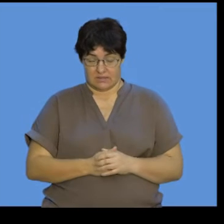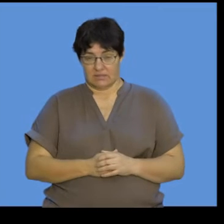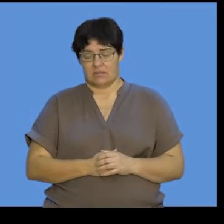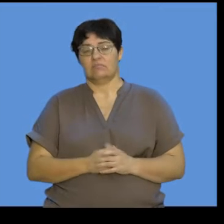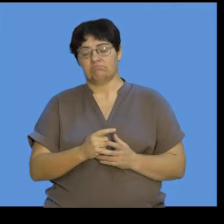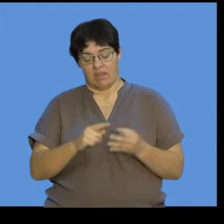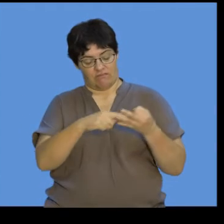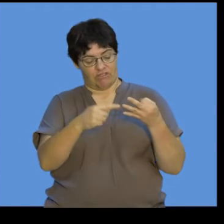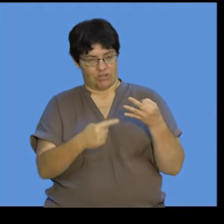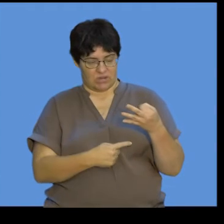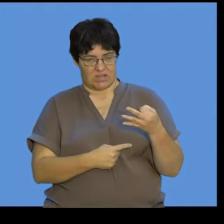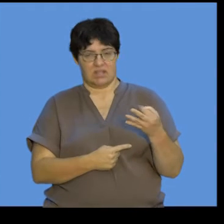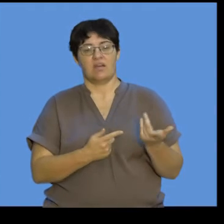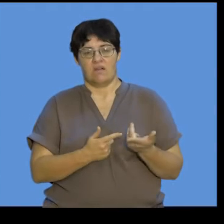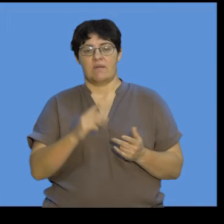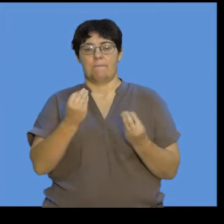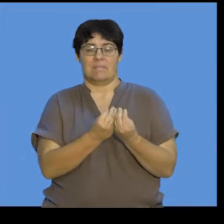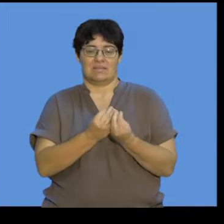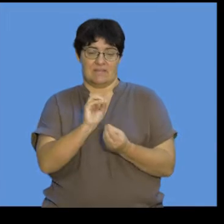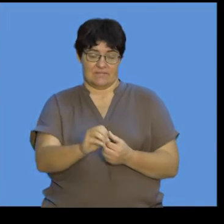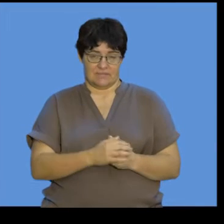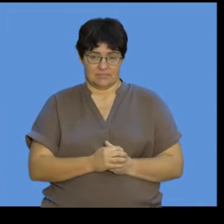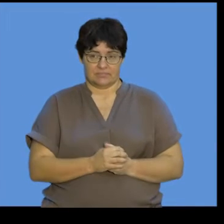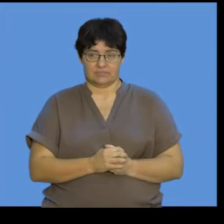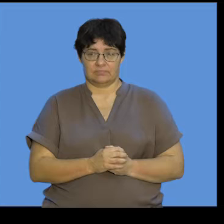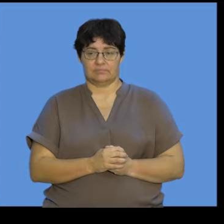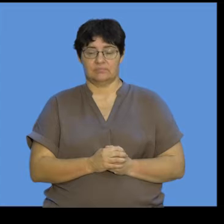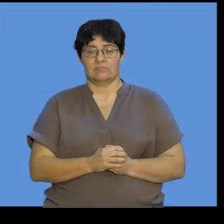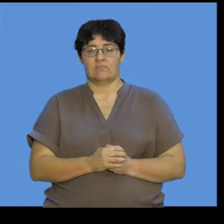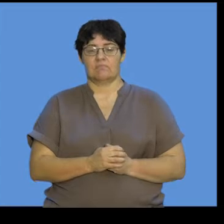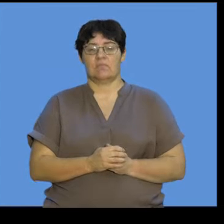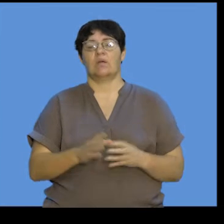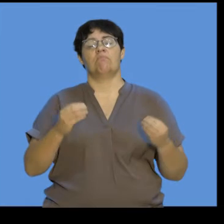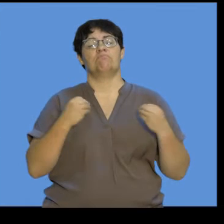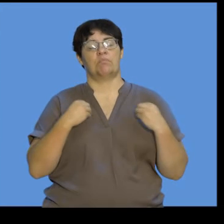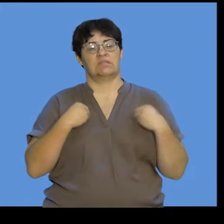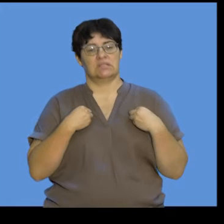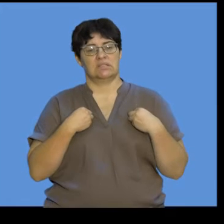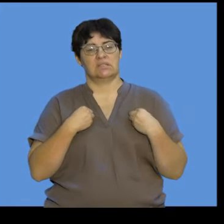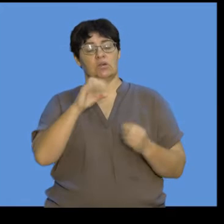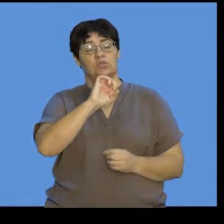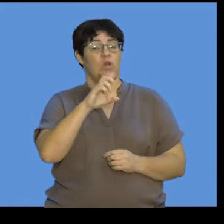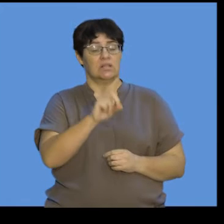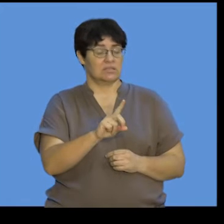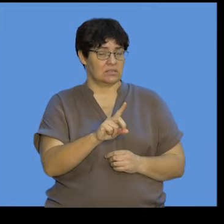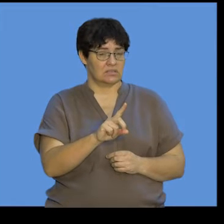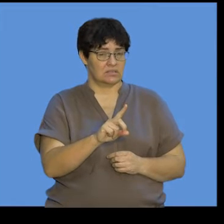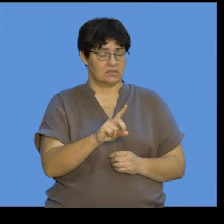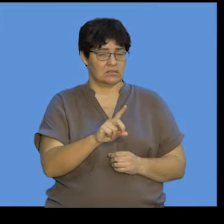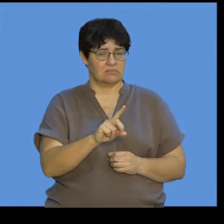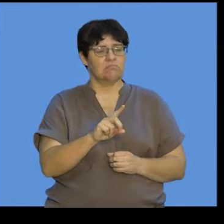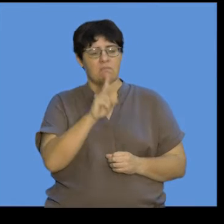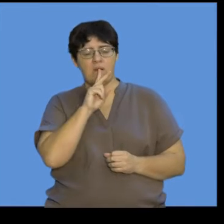the three states of matter, right? Okay, so what are some of the properties of a solid that we need to